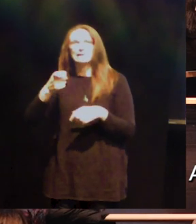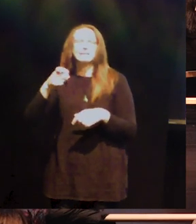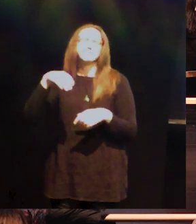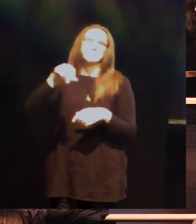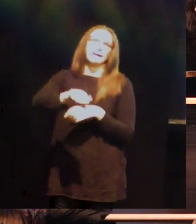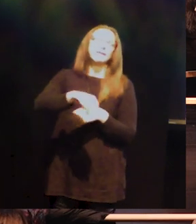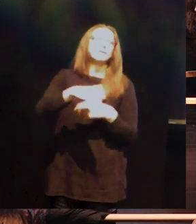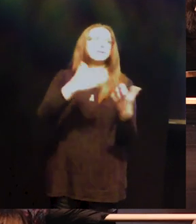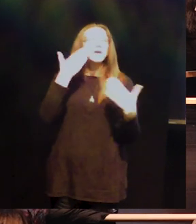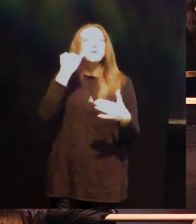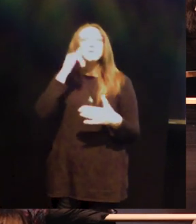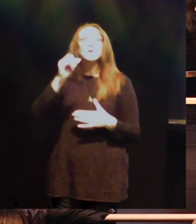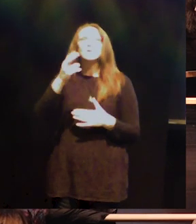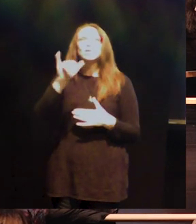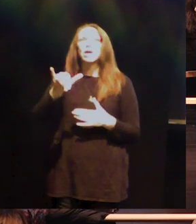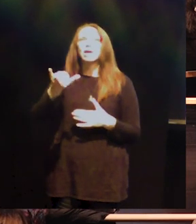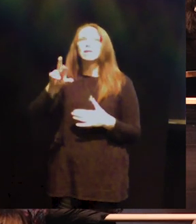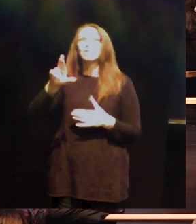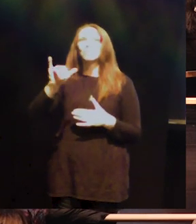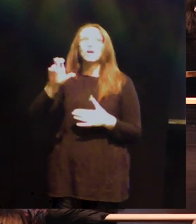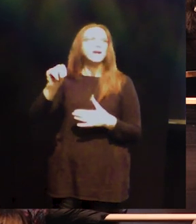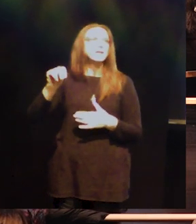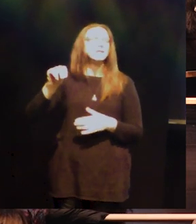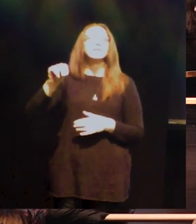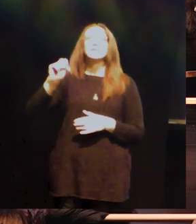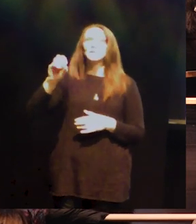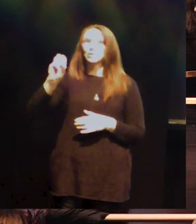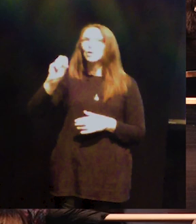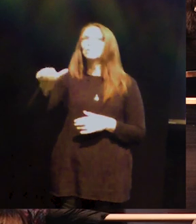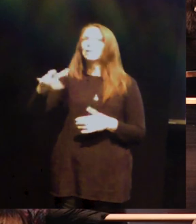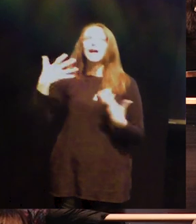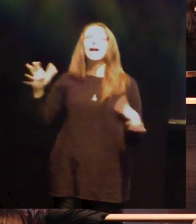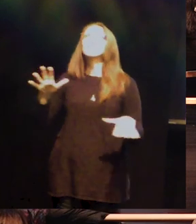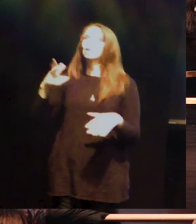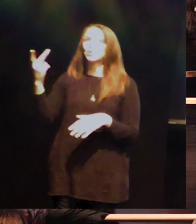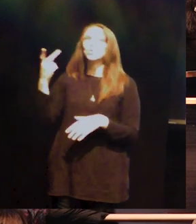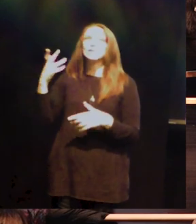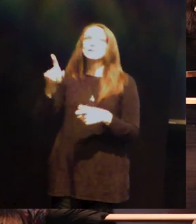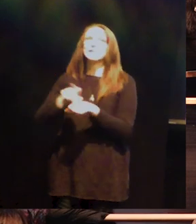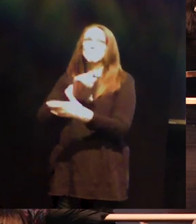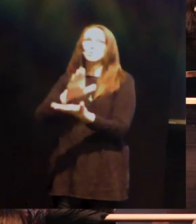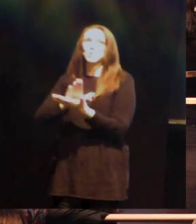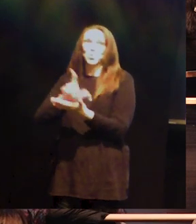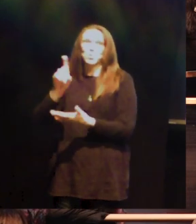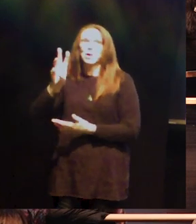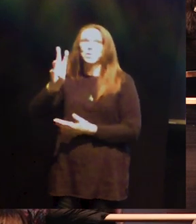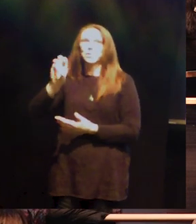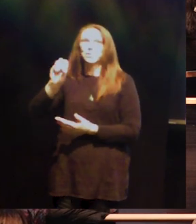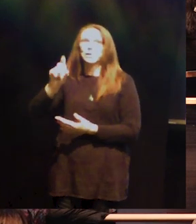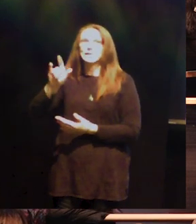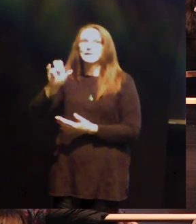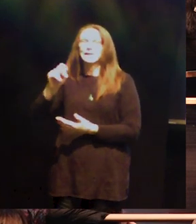well you guys know Johnny Ryan Sosa, but I went to school with him. I went to school with him at Wesleyan. So I promise